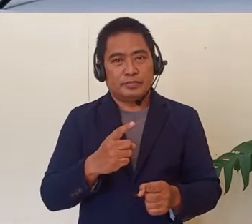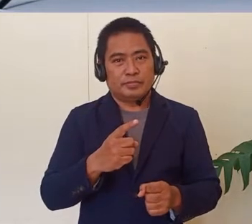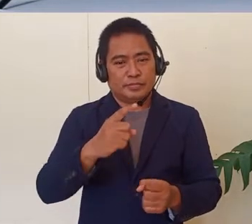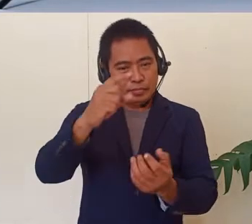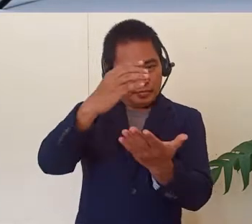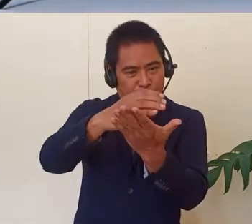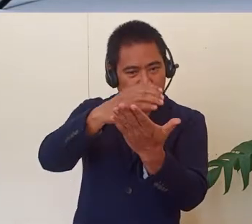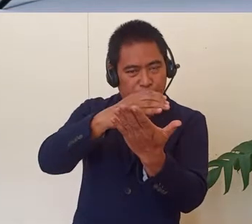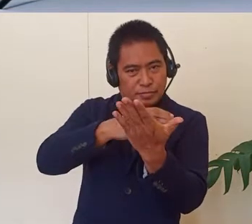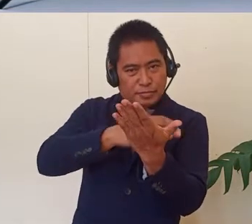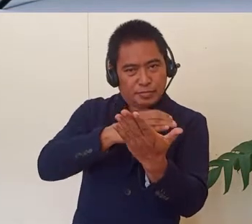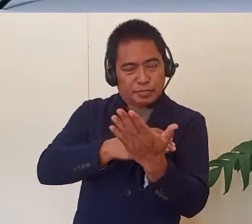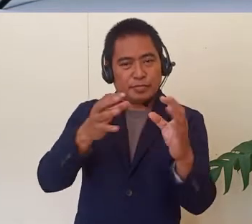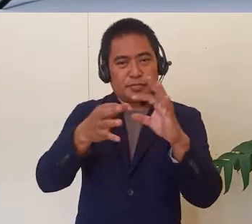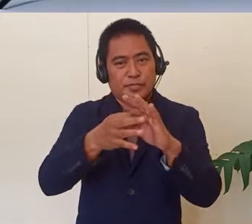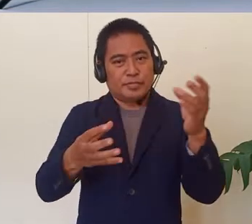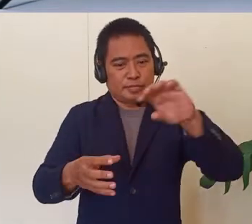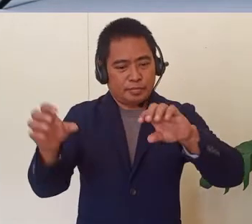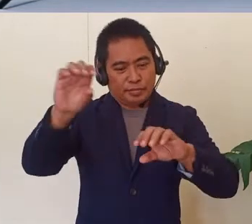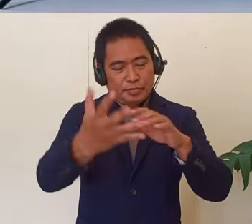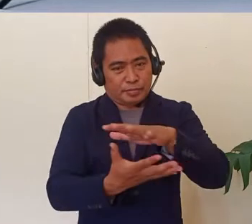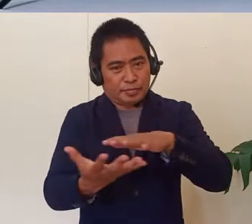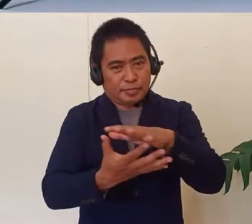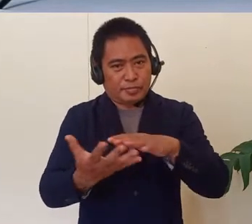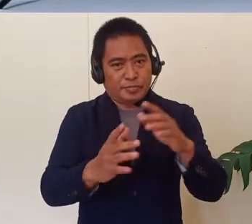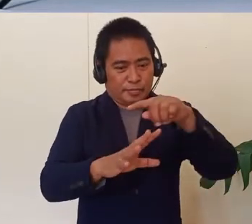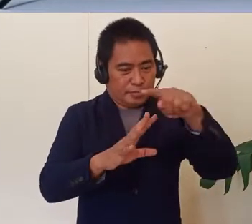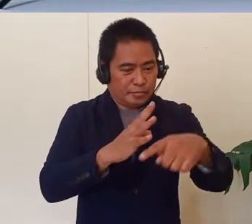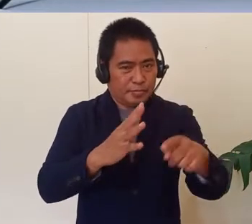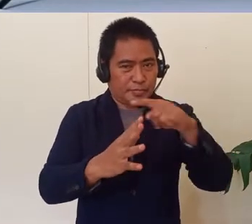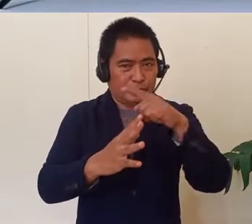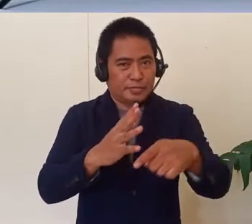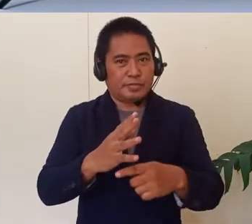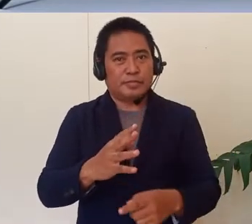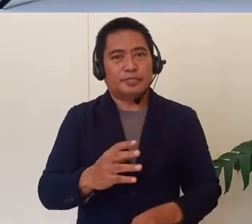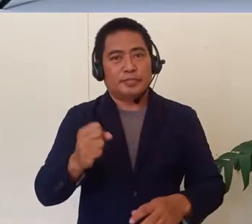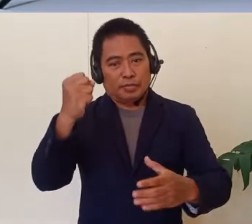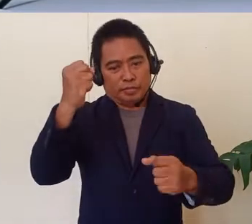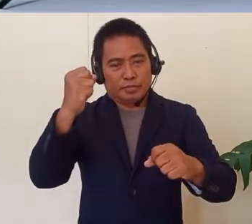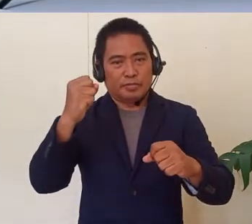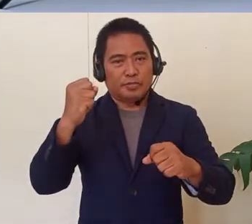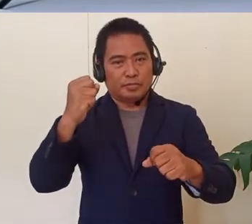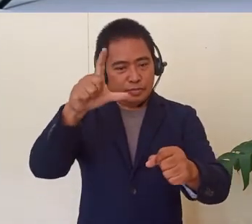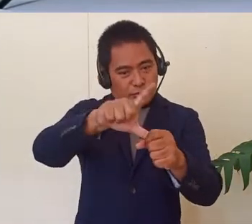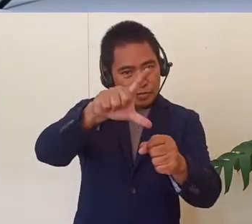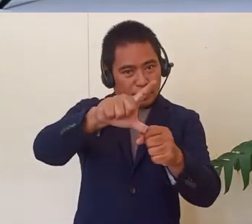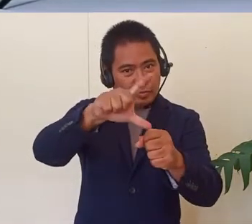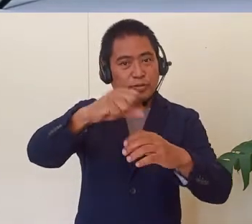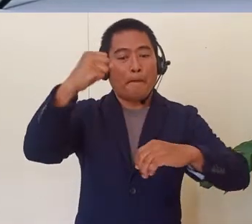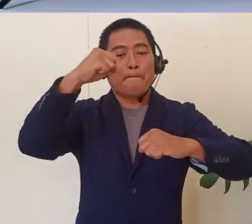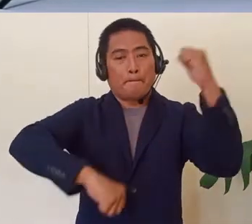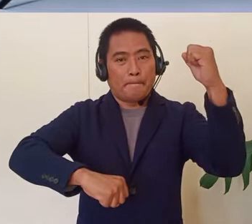are called solvent and a solute. What is a solvent? What is a